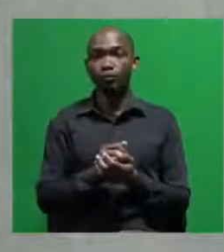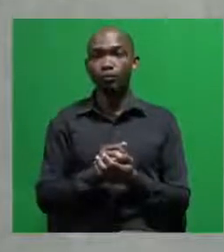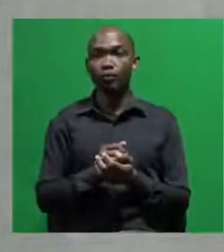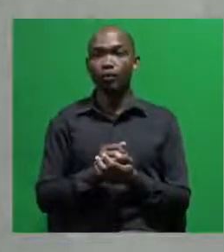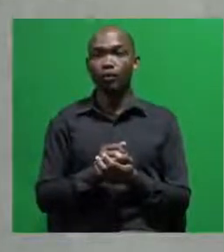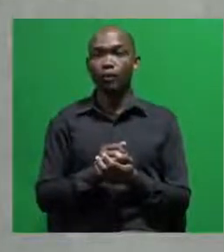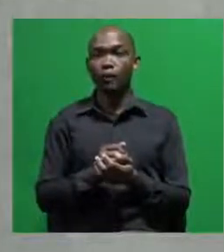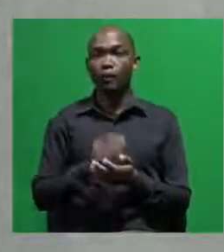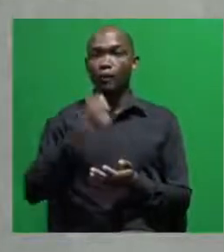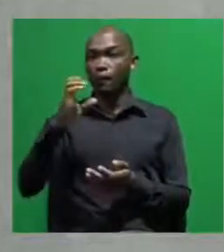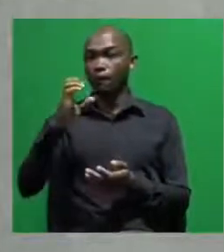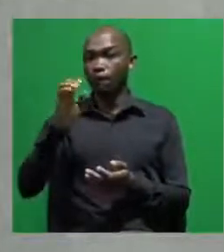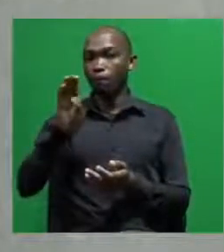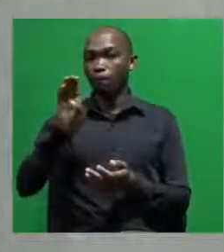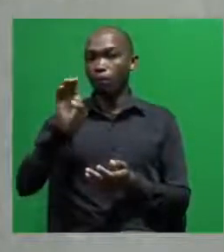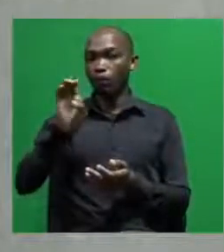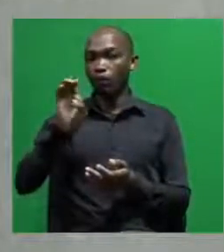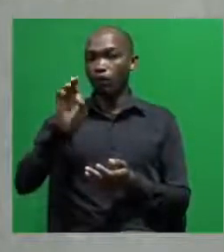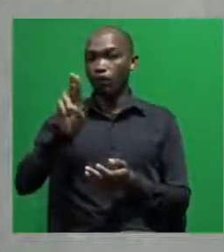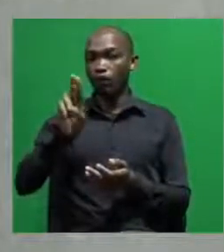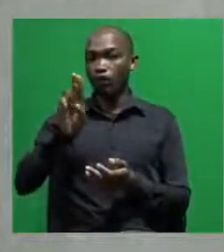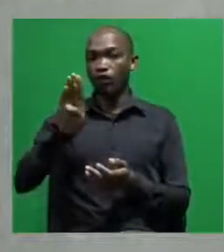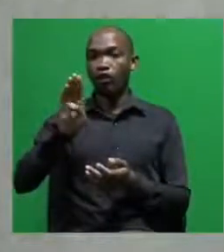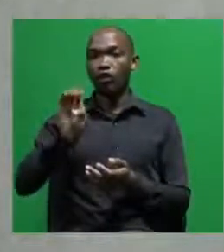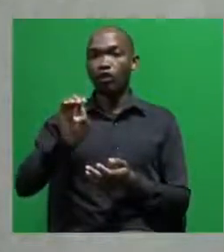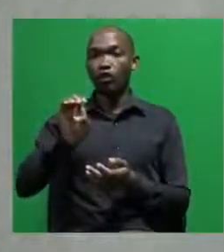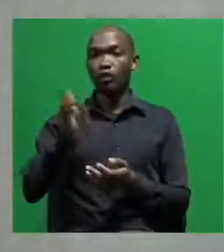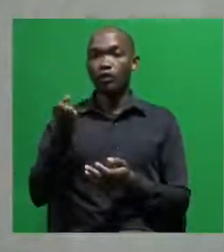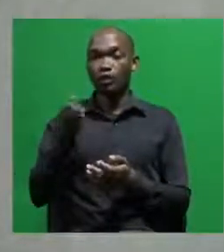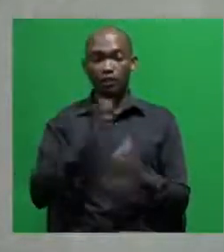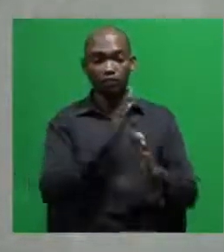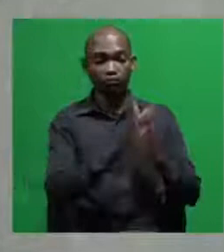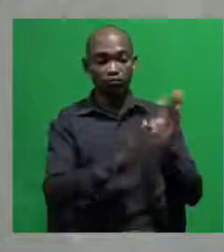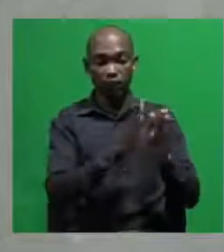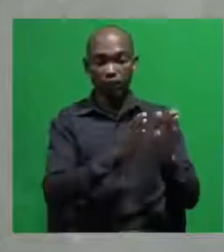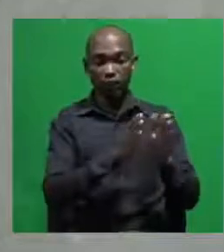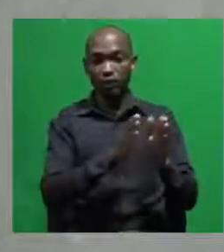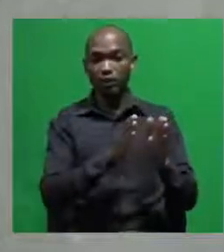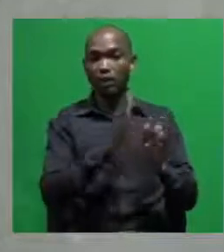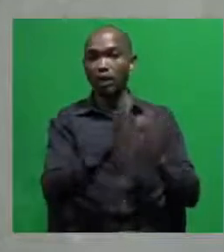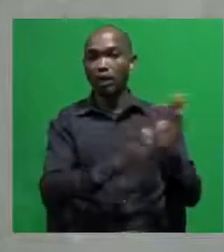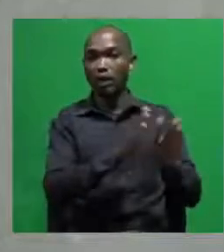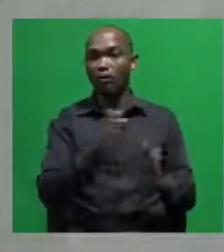It is symbolized by small m cube.